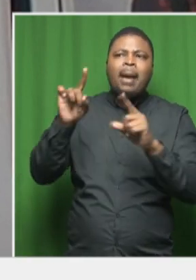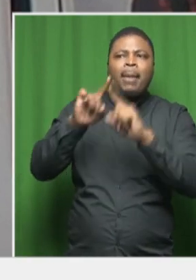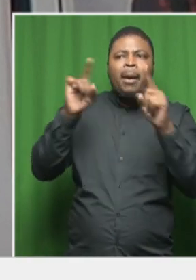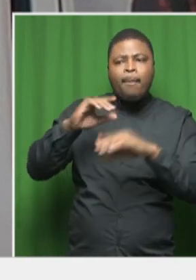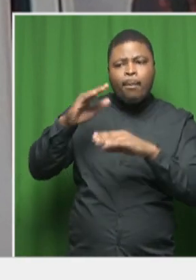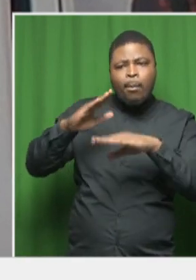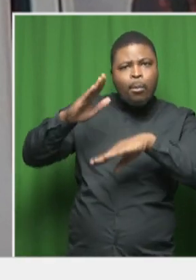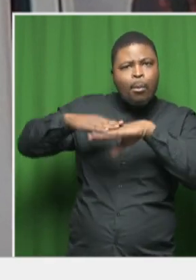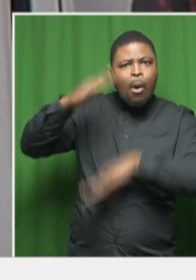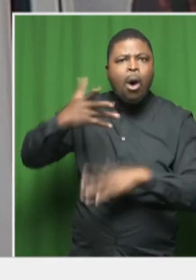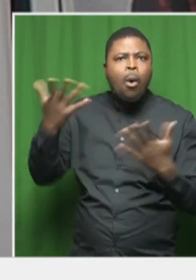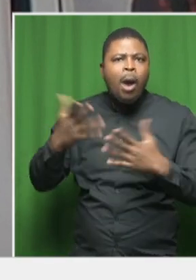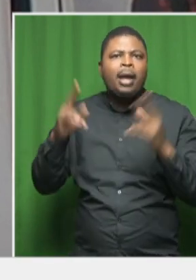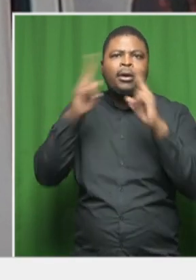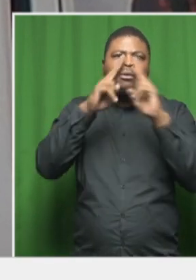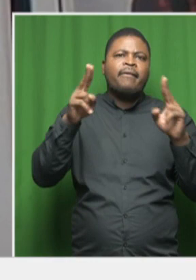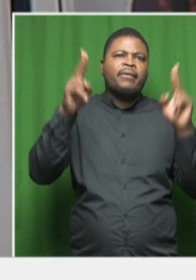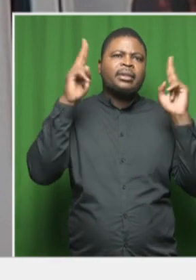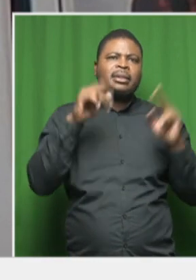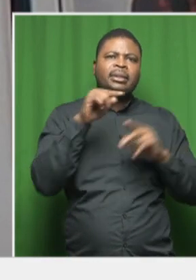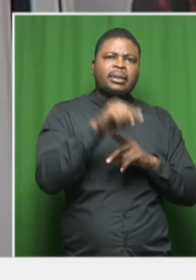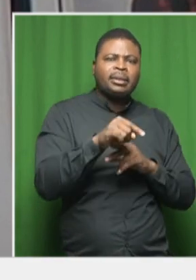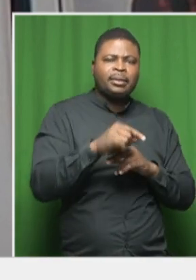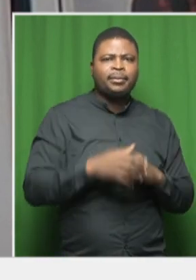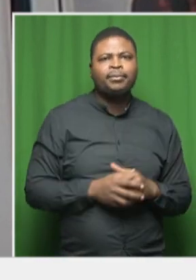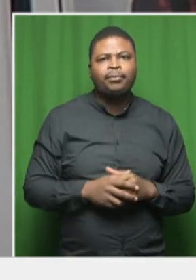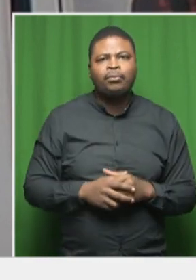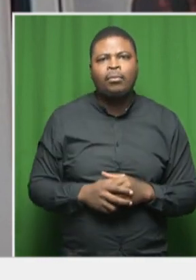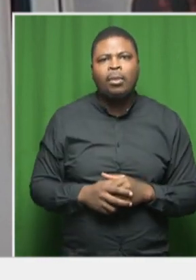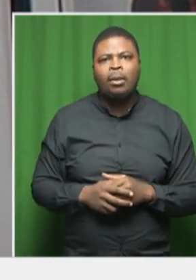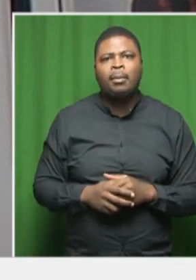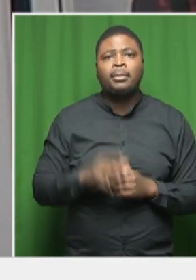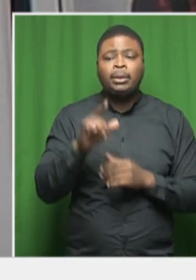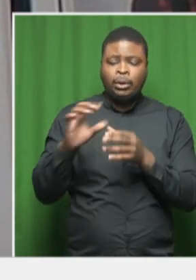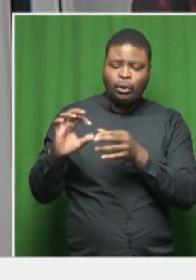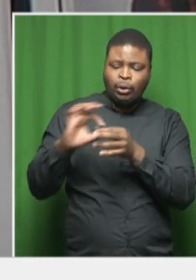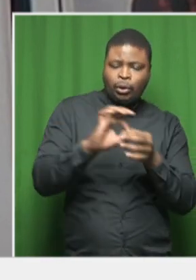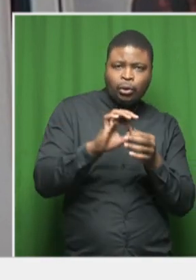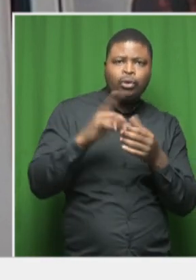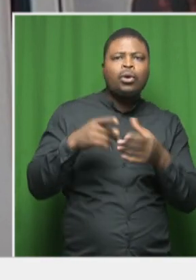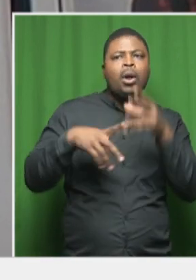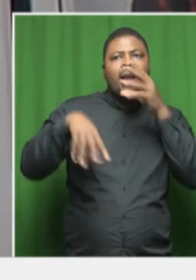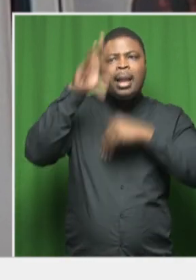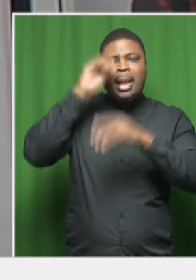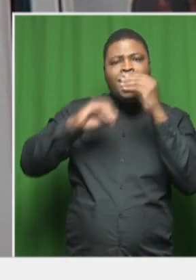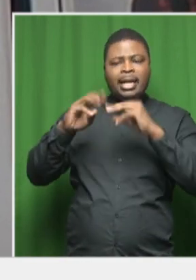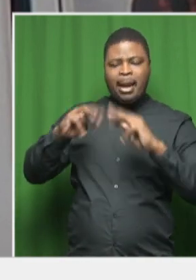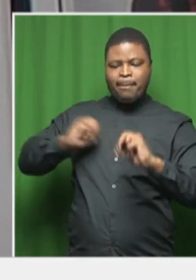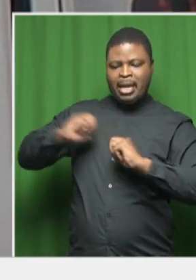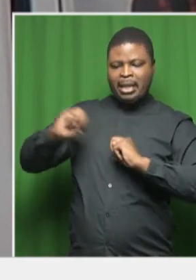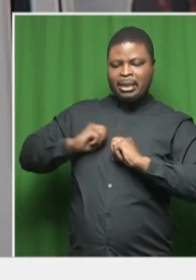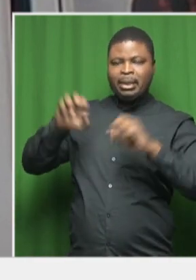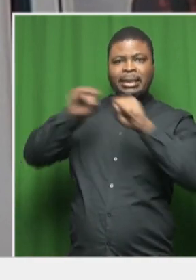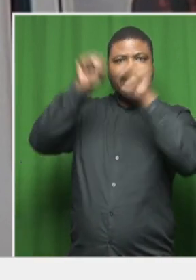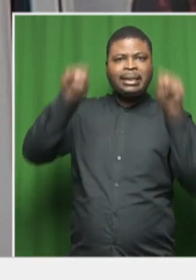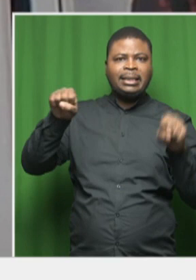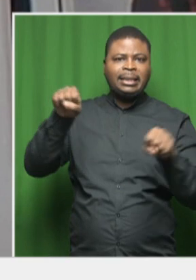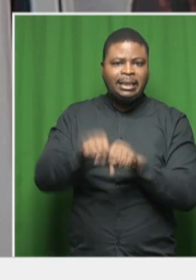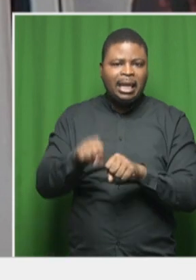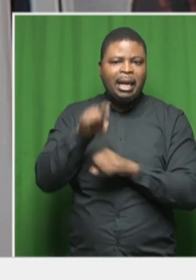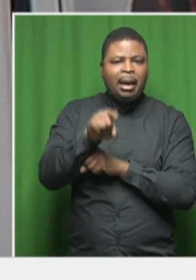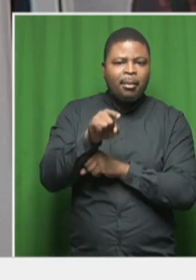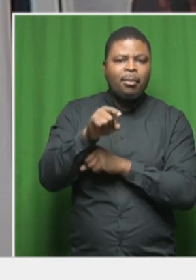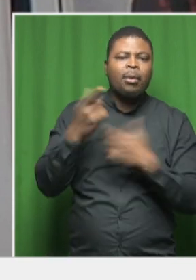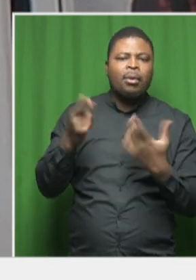different names for these. Now, linked to what we call the learning management system is